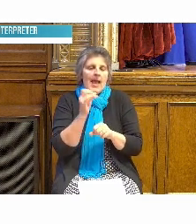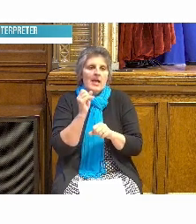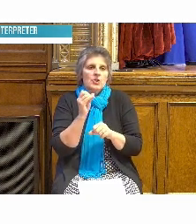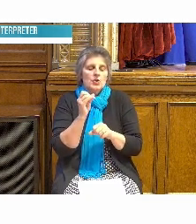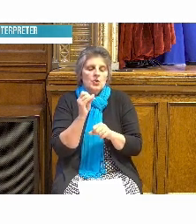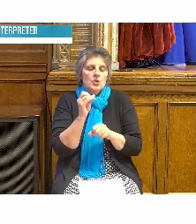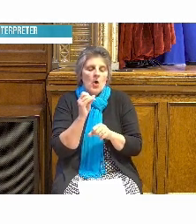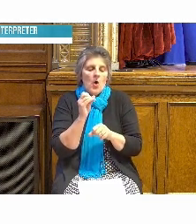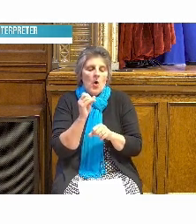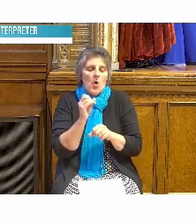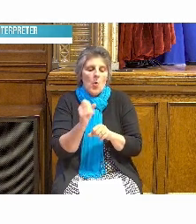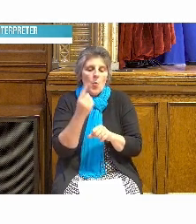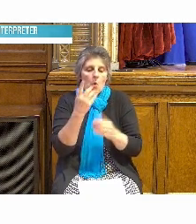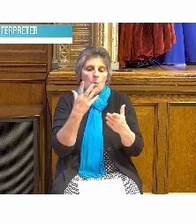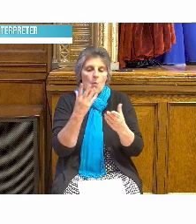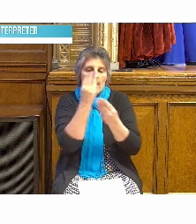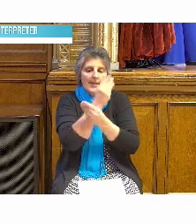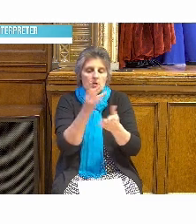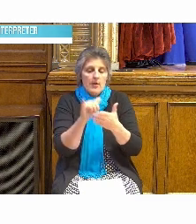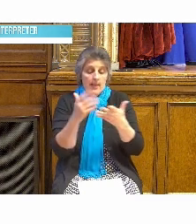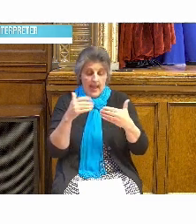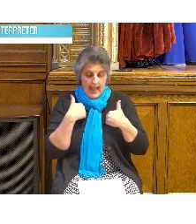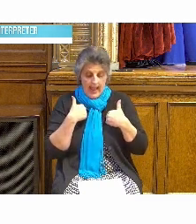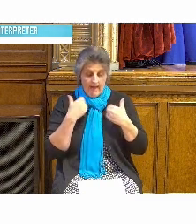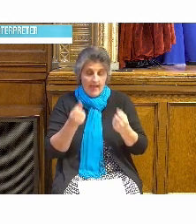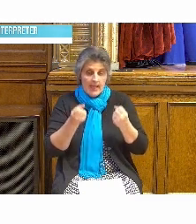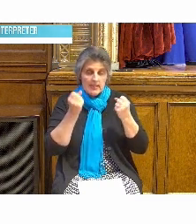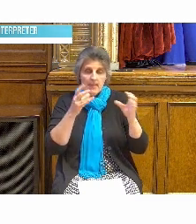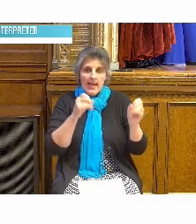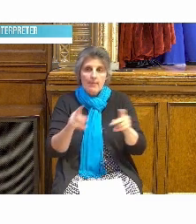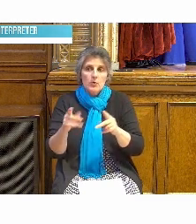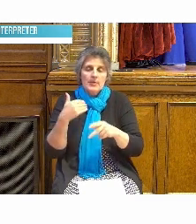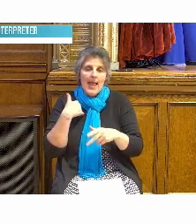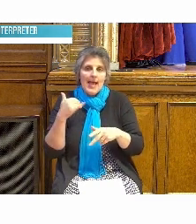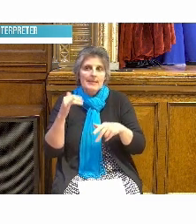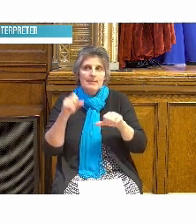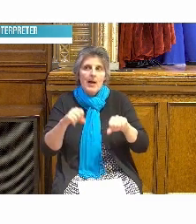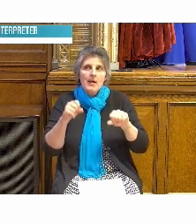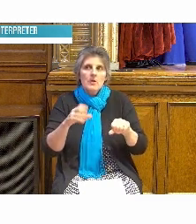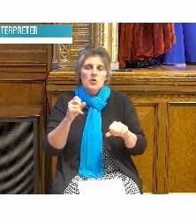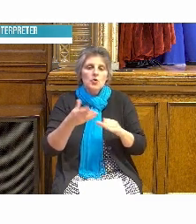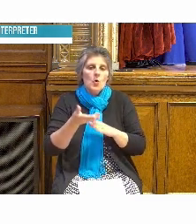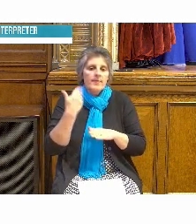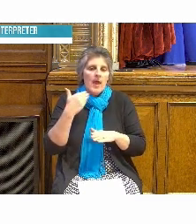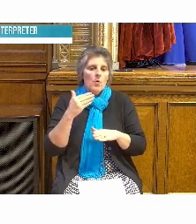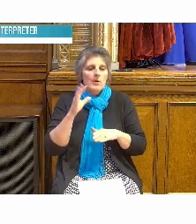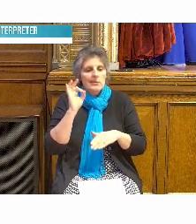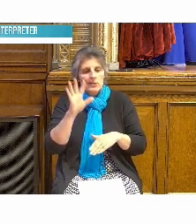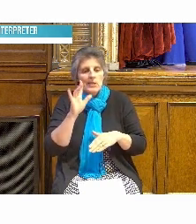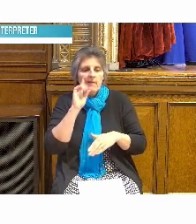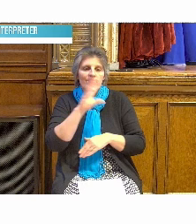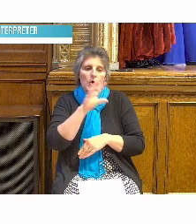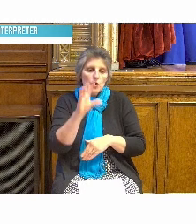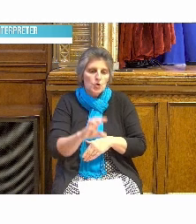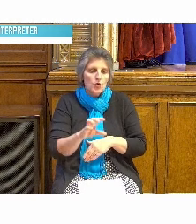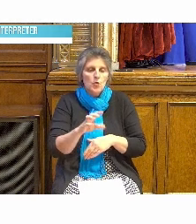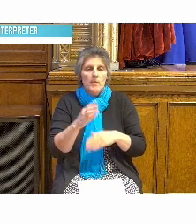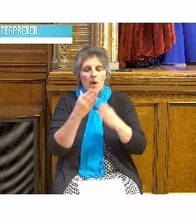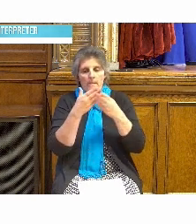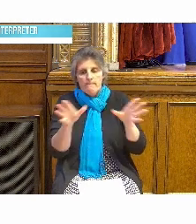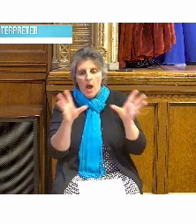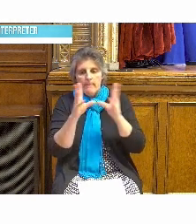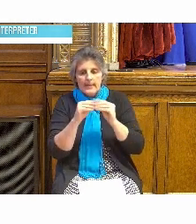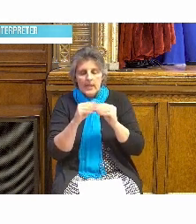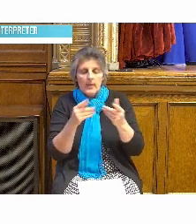so one, we want to ensure that we have as many opportunities as possible. So there were suggestions to have Zoom public